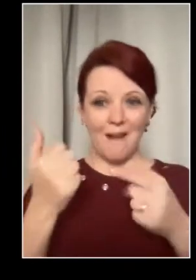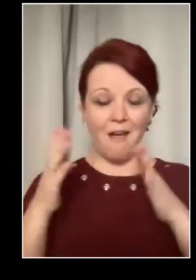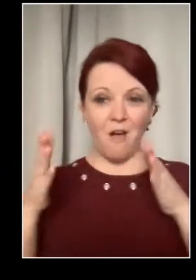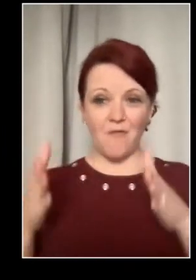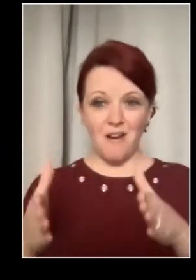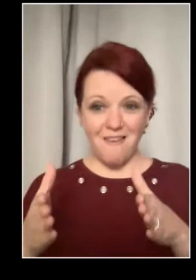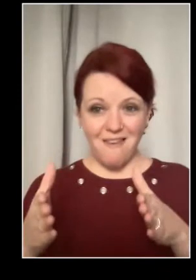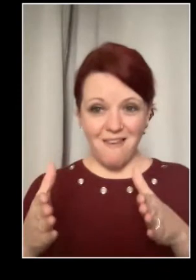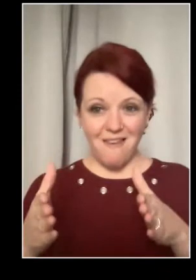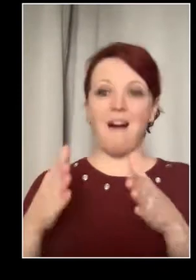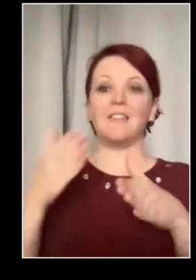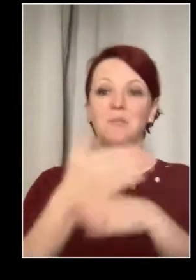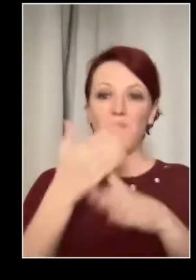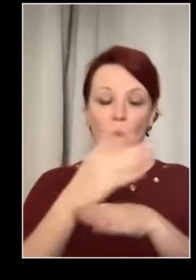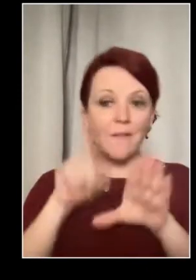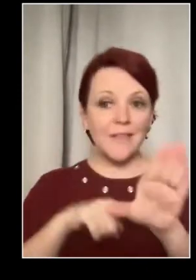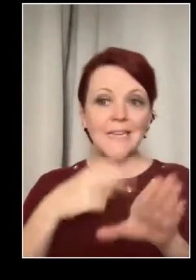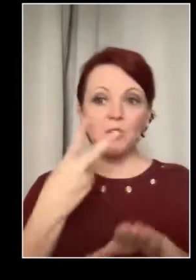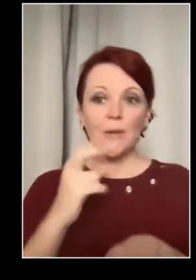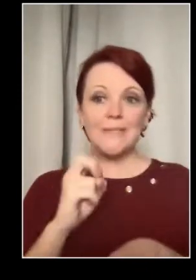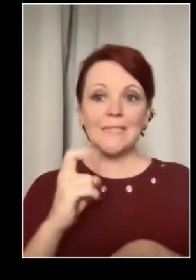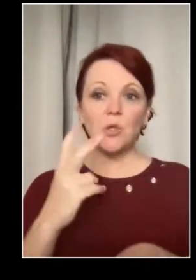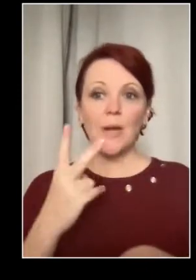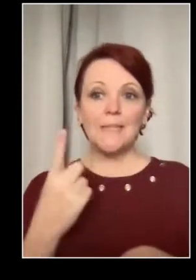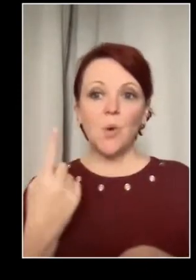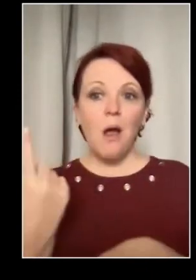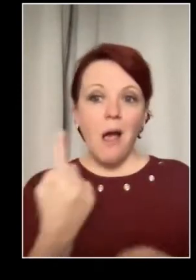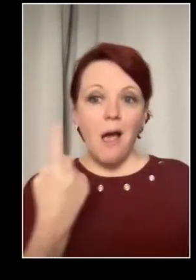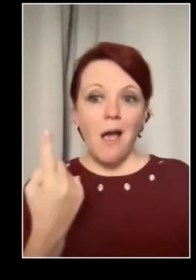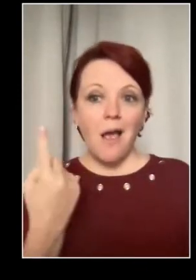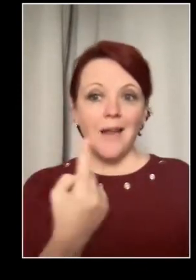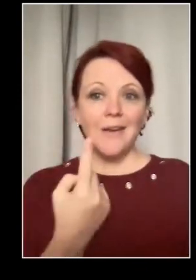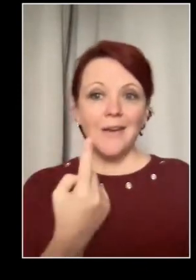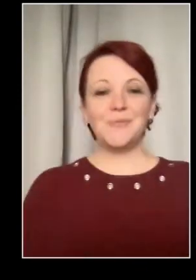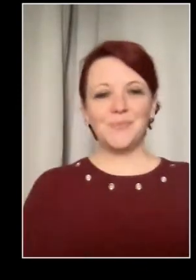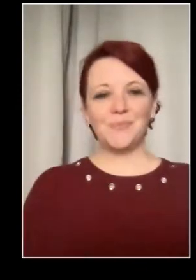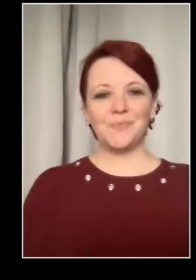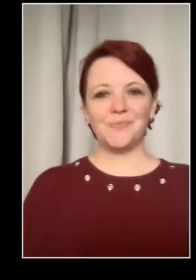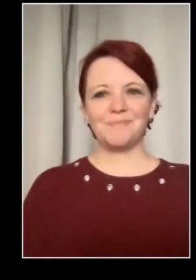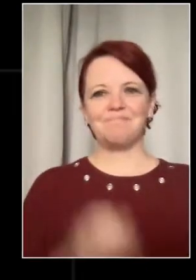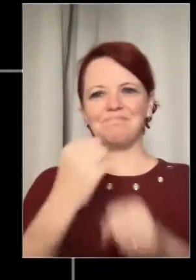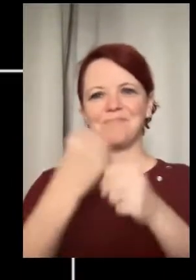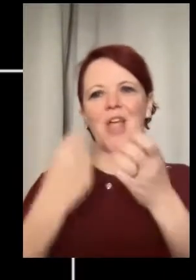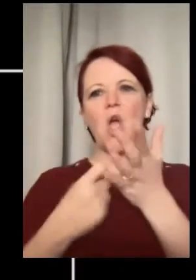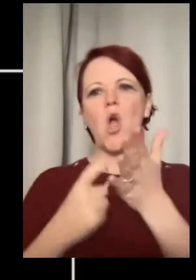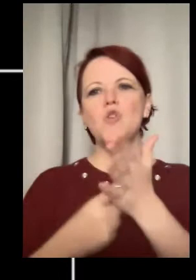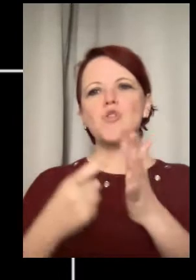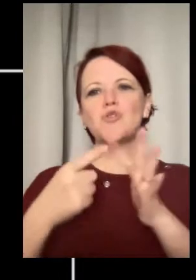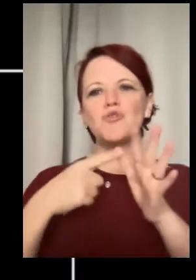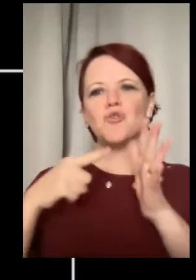Year 2021 is Great Ormond Street NHS Trust.